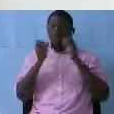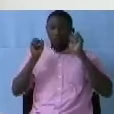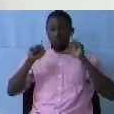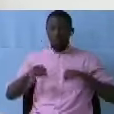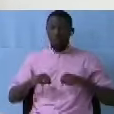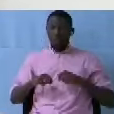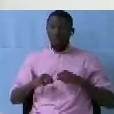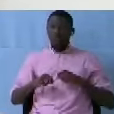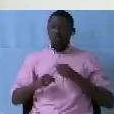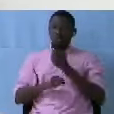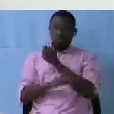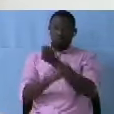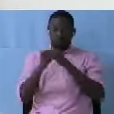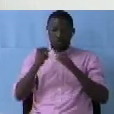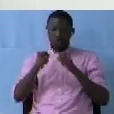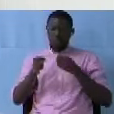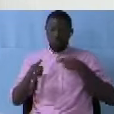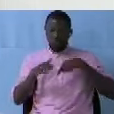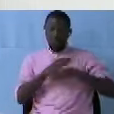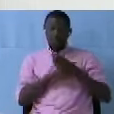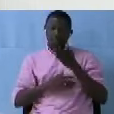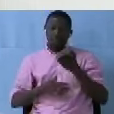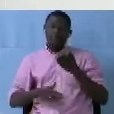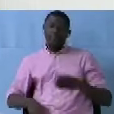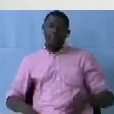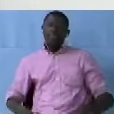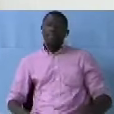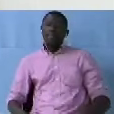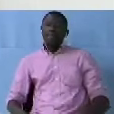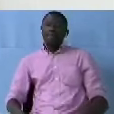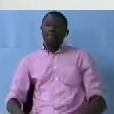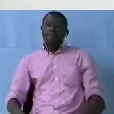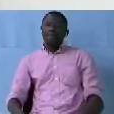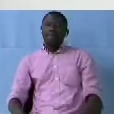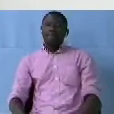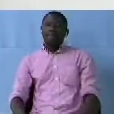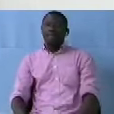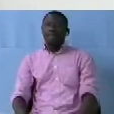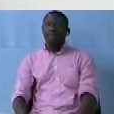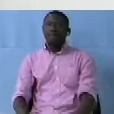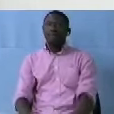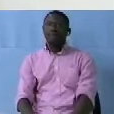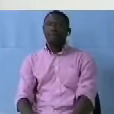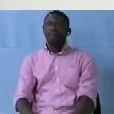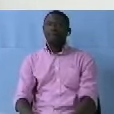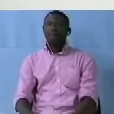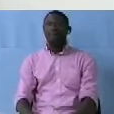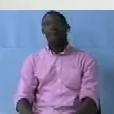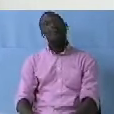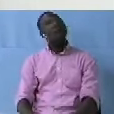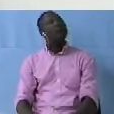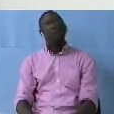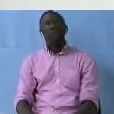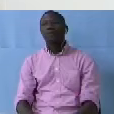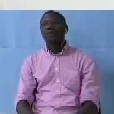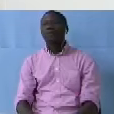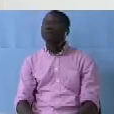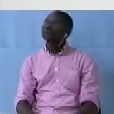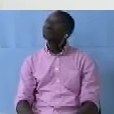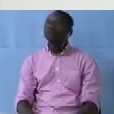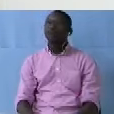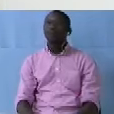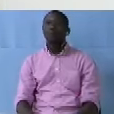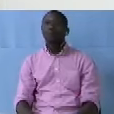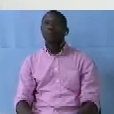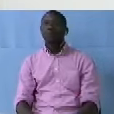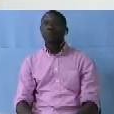su fekkene nak lolu amna dañ wara taaj jarat bi ñu waxal ko anam yi nga xamne non lañu joxe xibaar yi ak lan mo wara